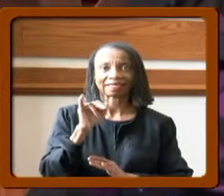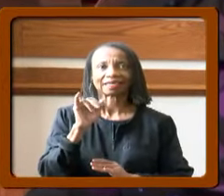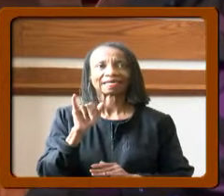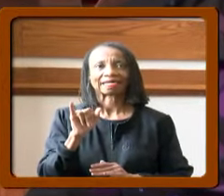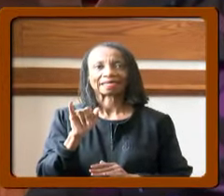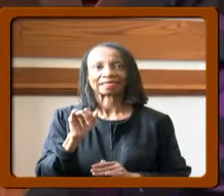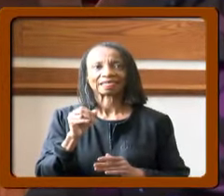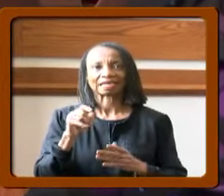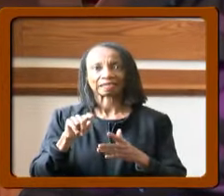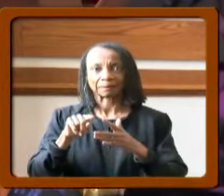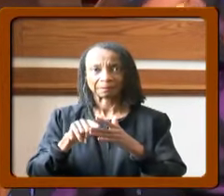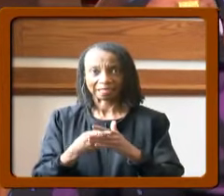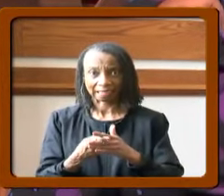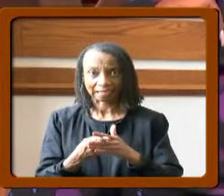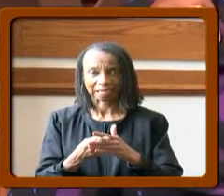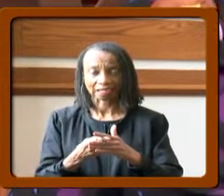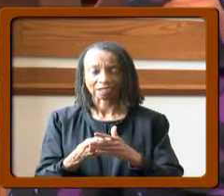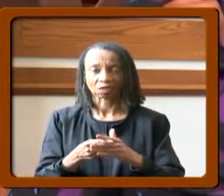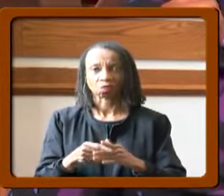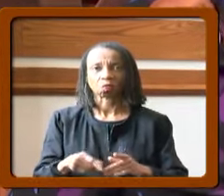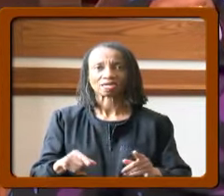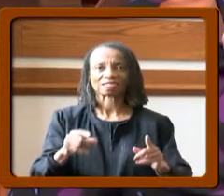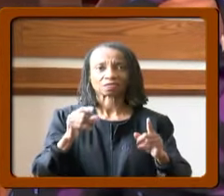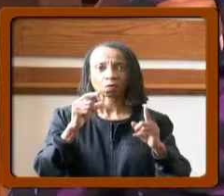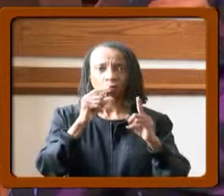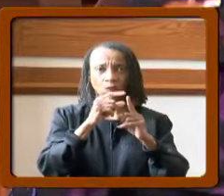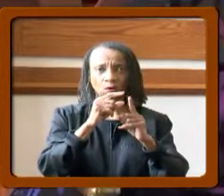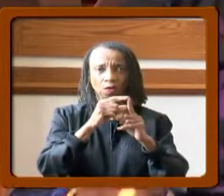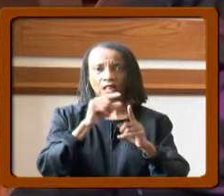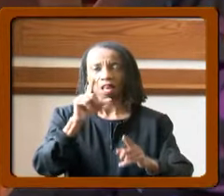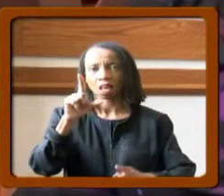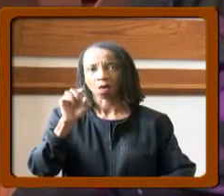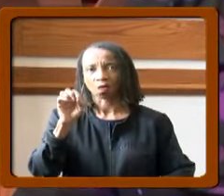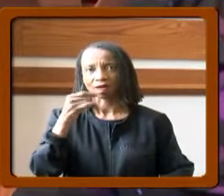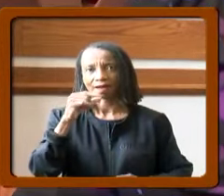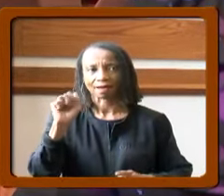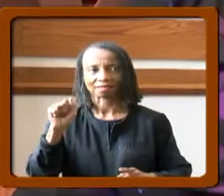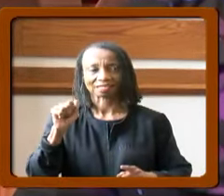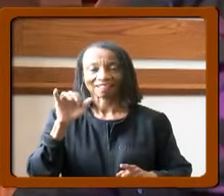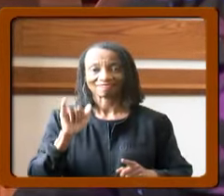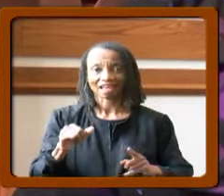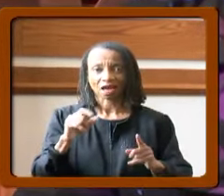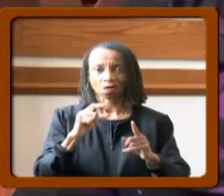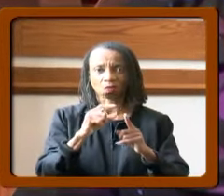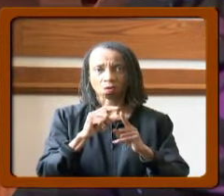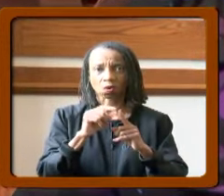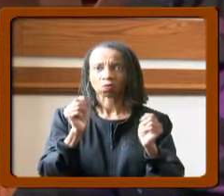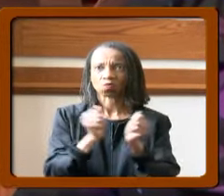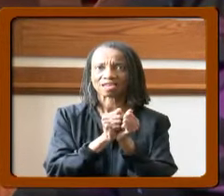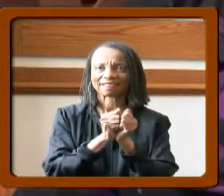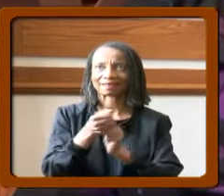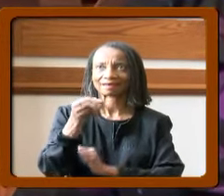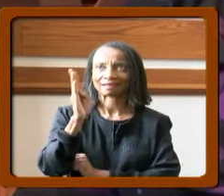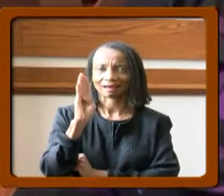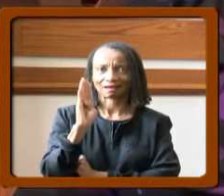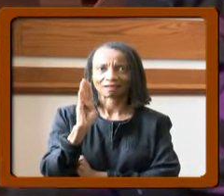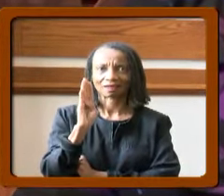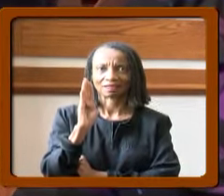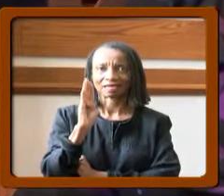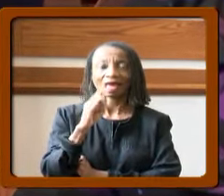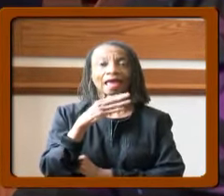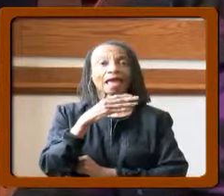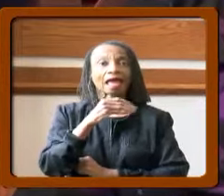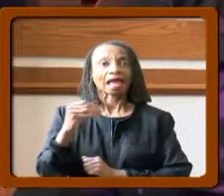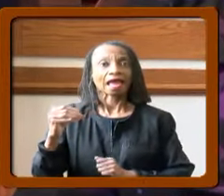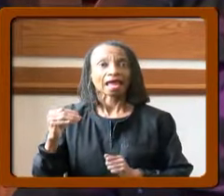was the Word, the Logos, and the Word was with God,